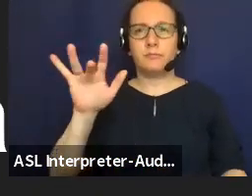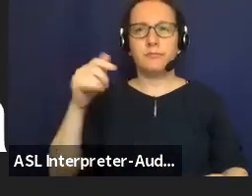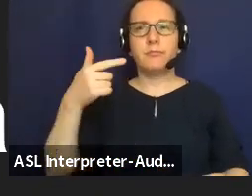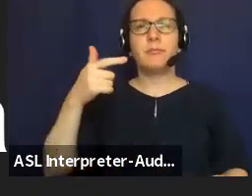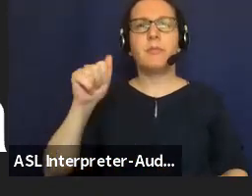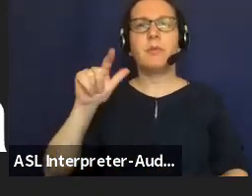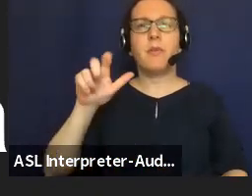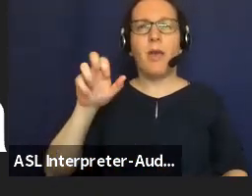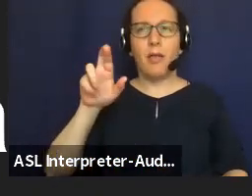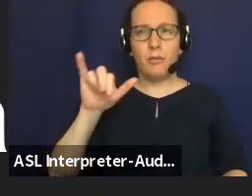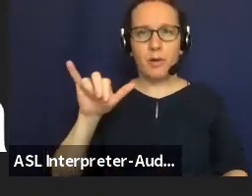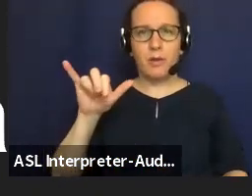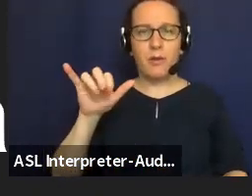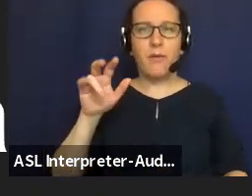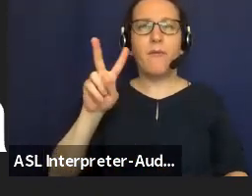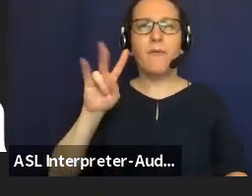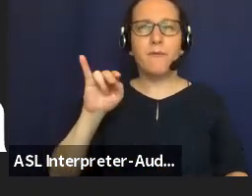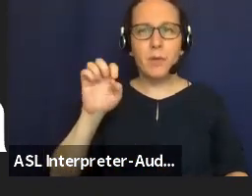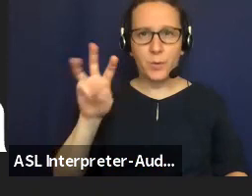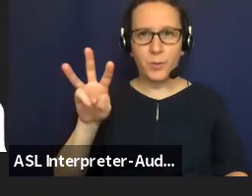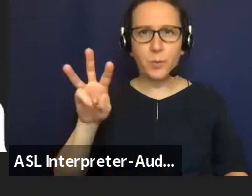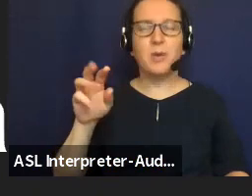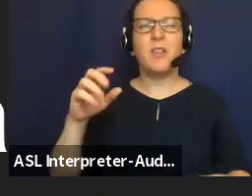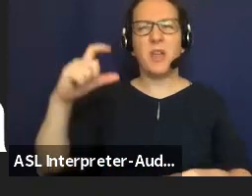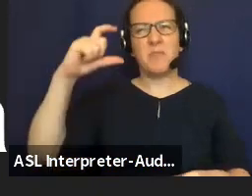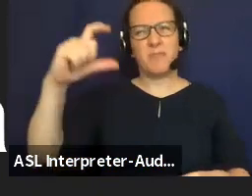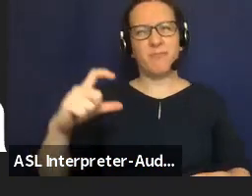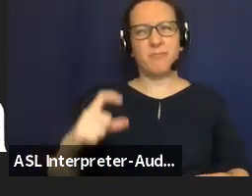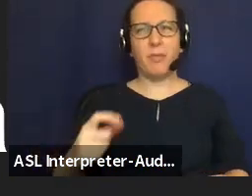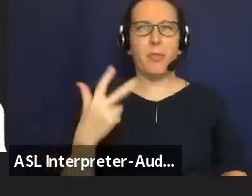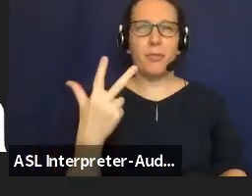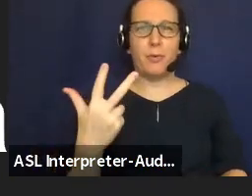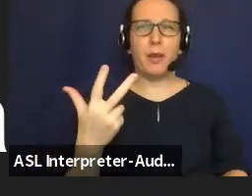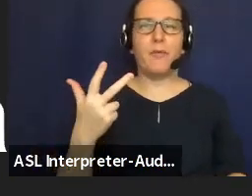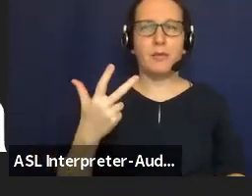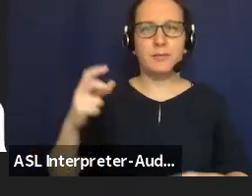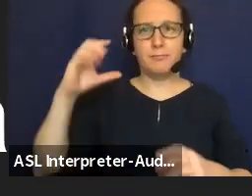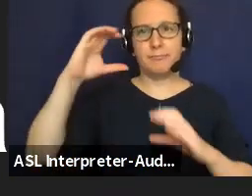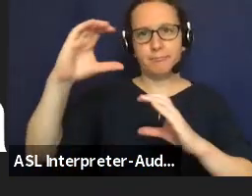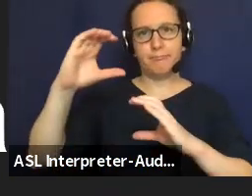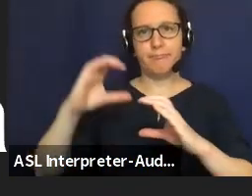speaker view, then you should be able to see all three of us in addition to the PowerPoint.